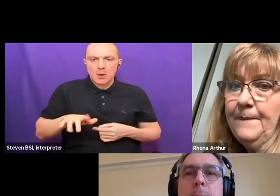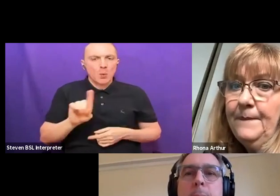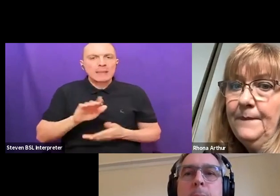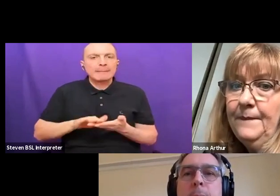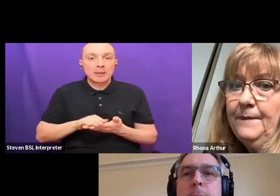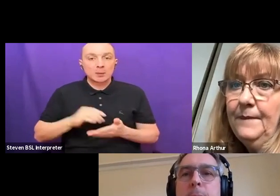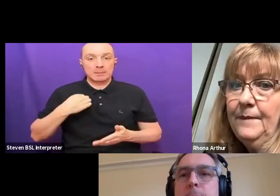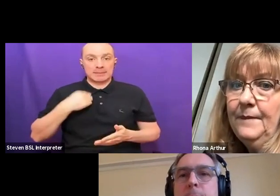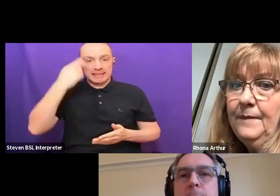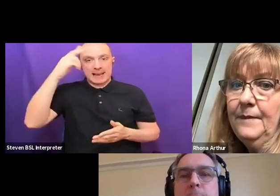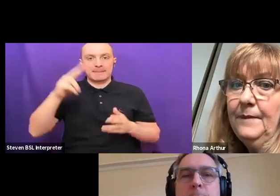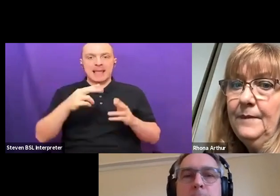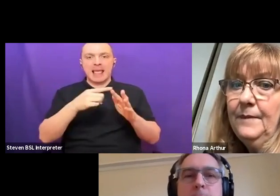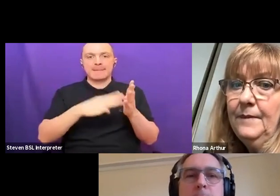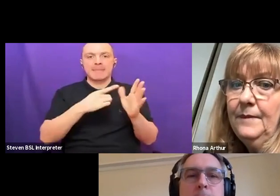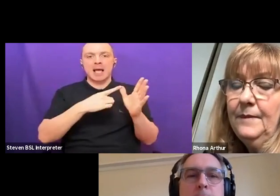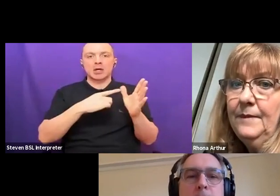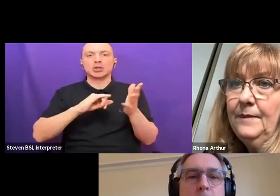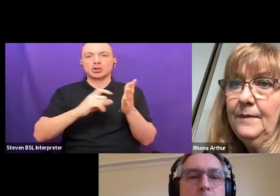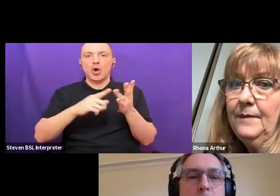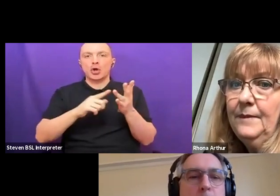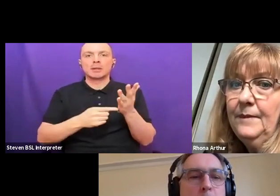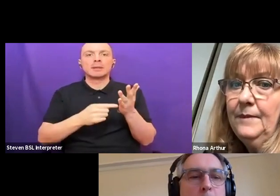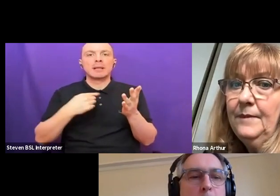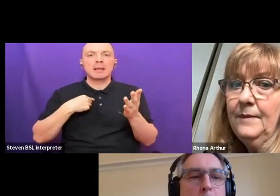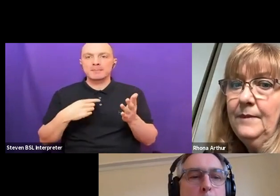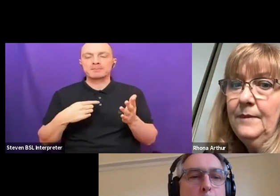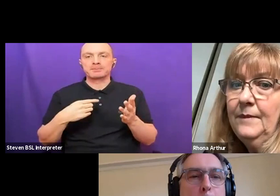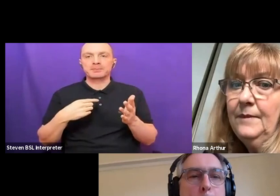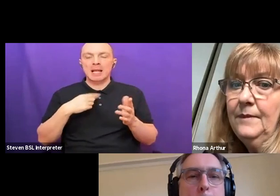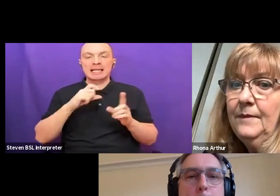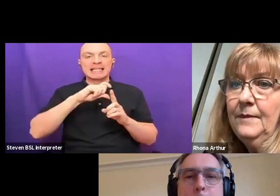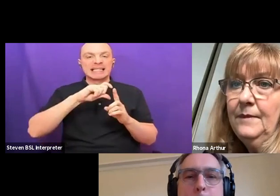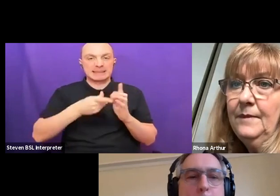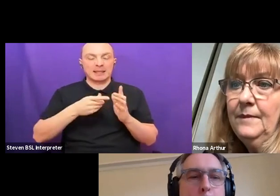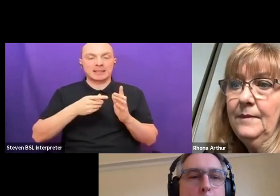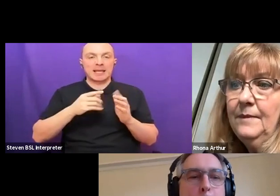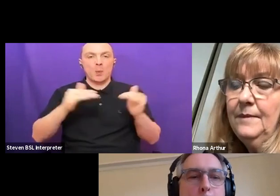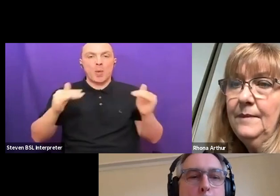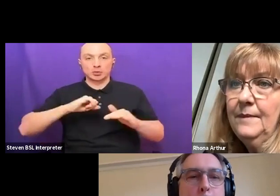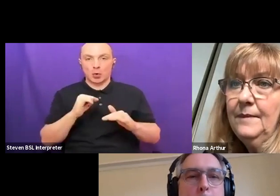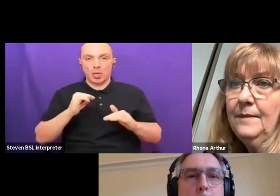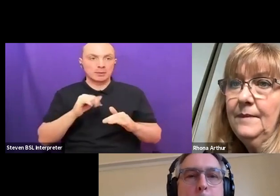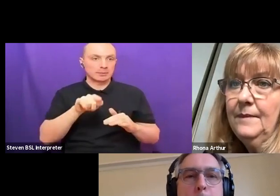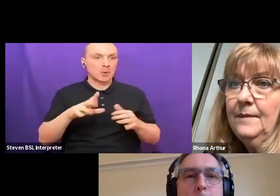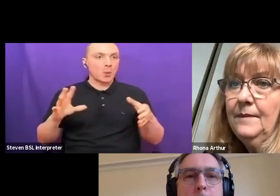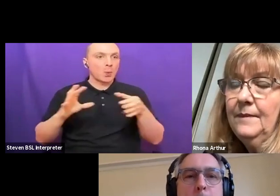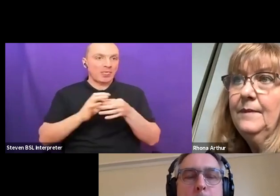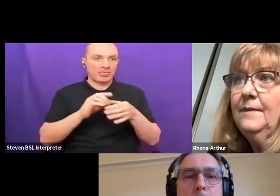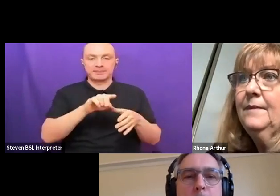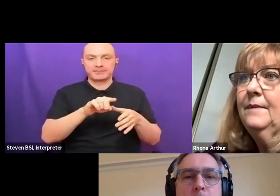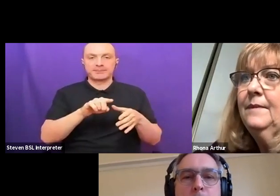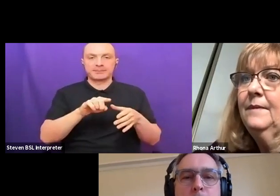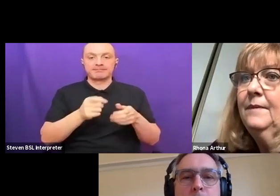the Operations Manager at Disability Equality Scotland. I'm joined today by my colleague Ali Bruce, who is helping